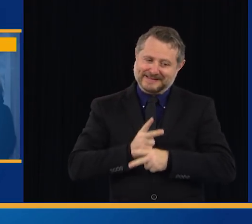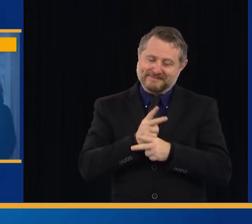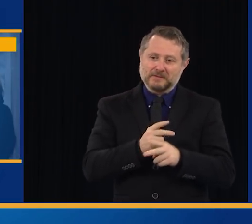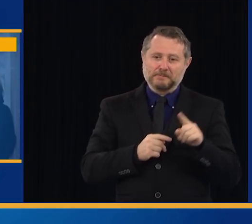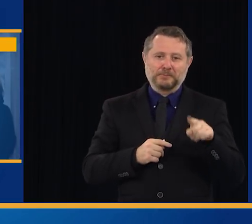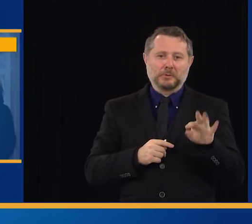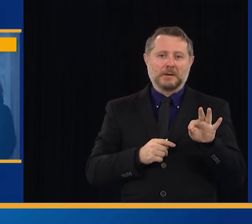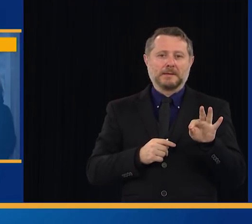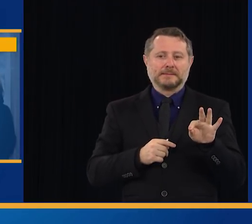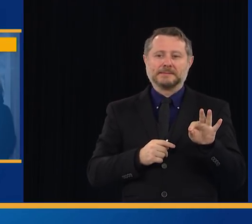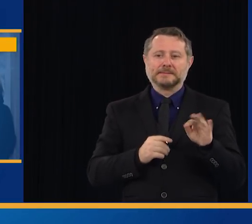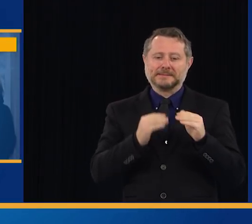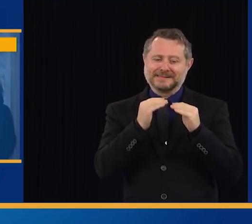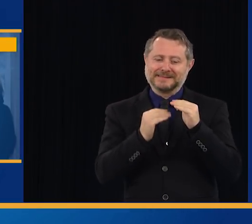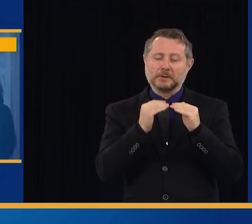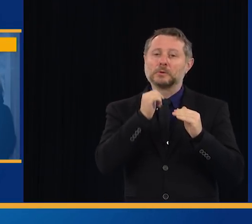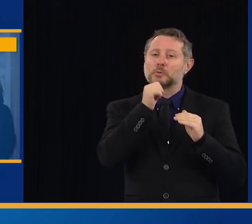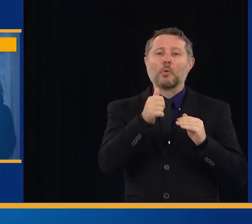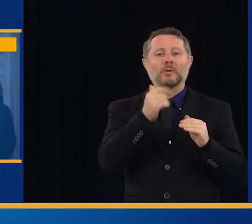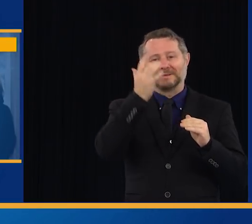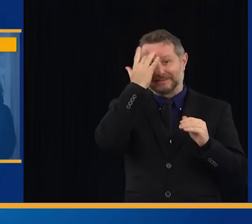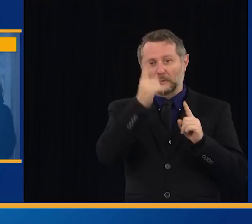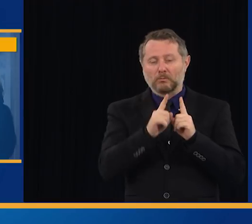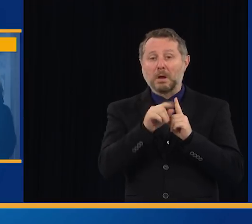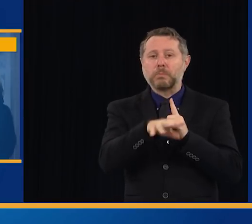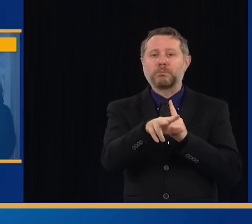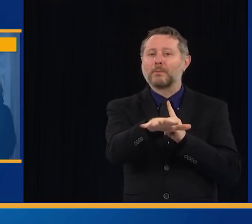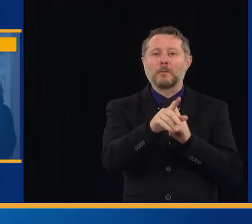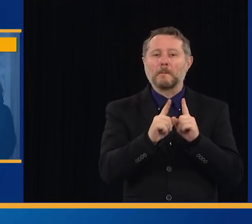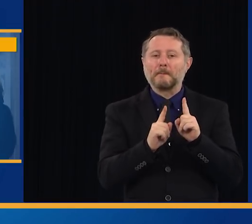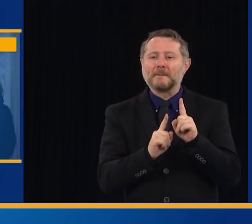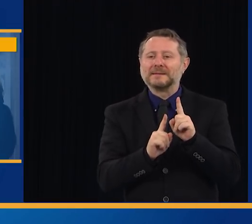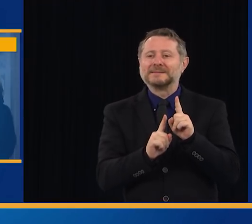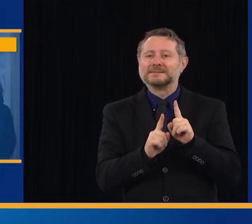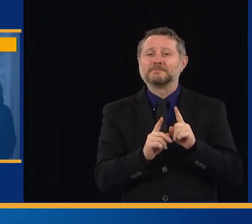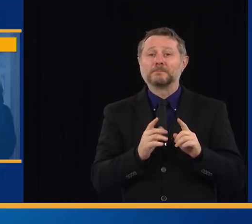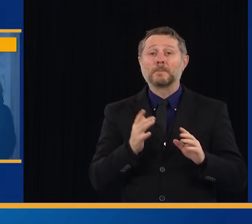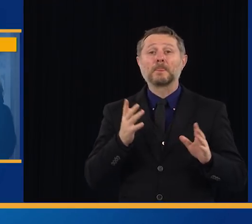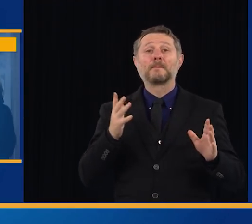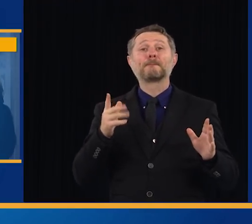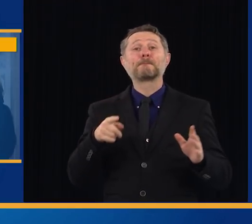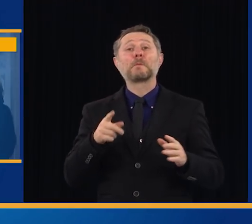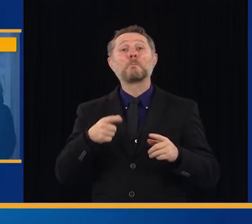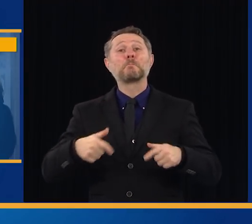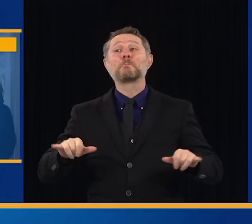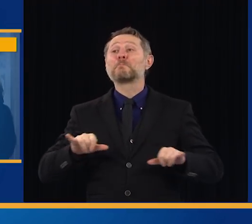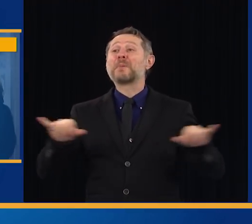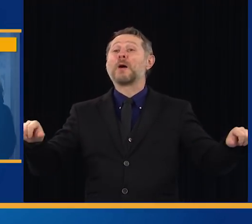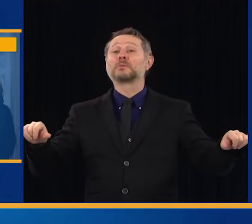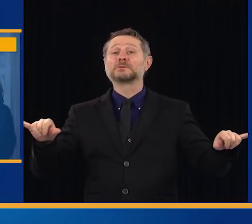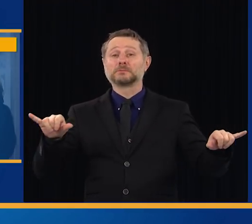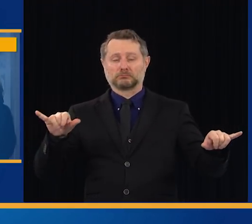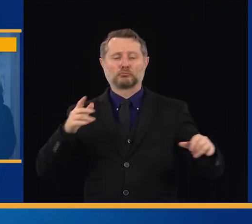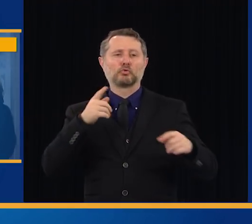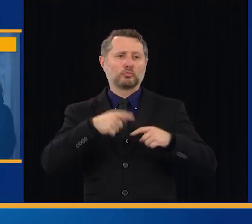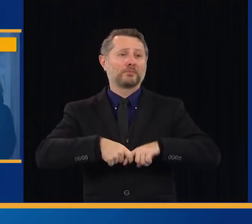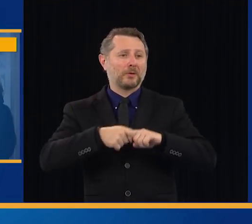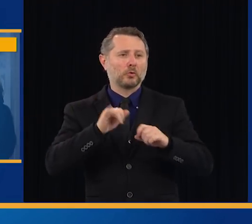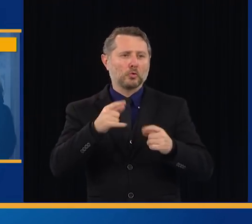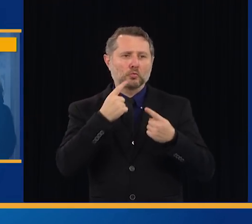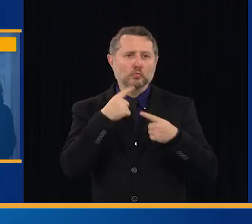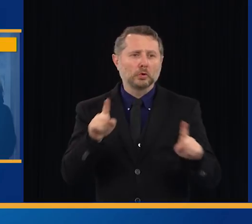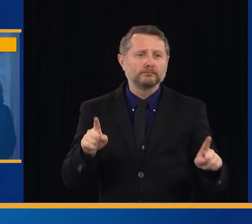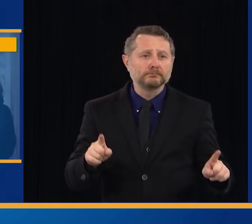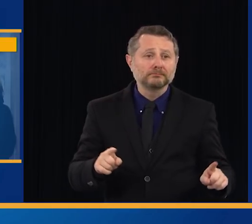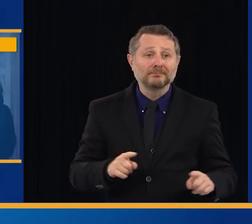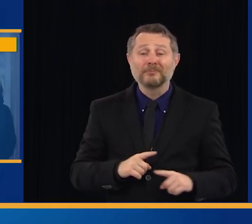is. But New York pause has worked. The close down has worked. That's how we controlled the beast. That's how we got